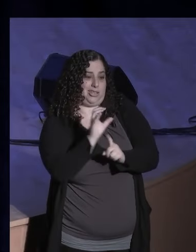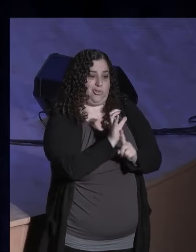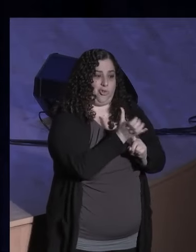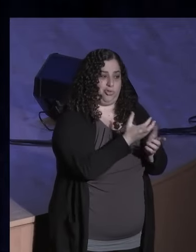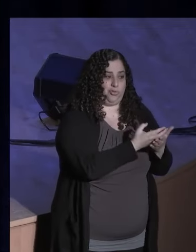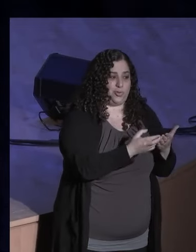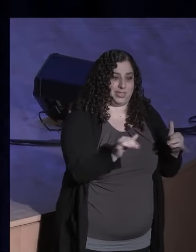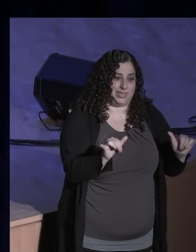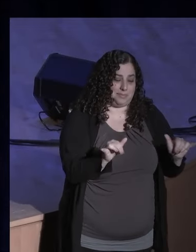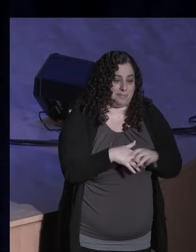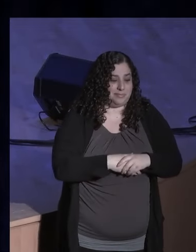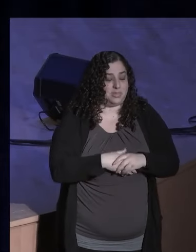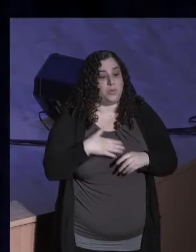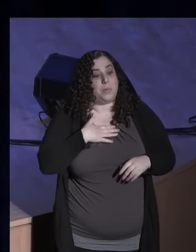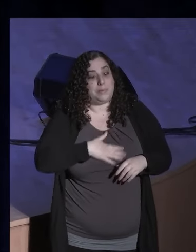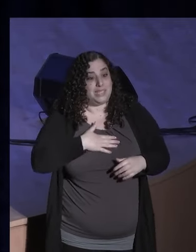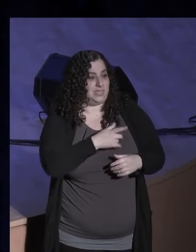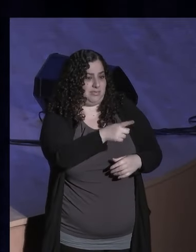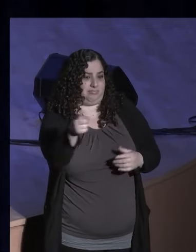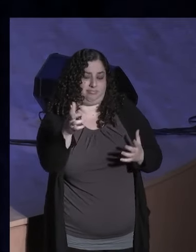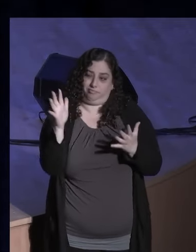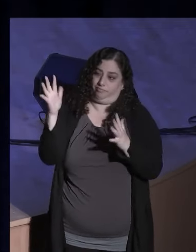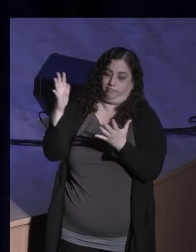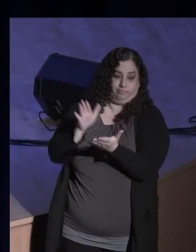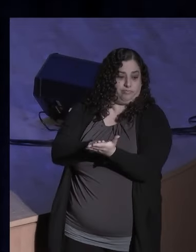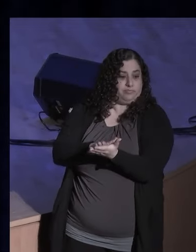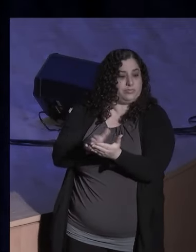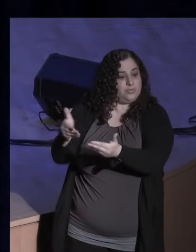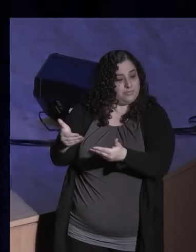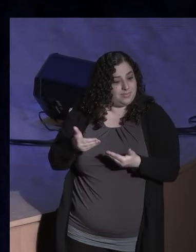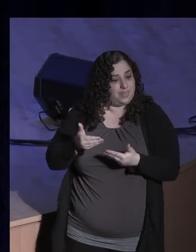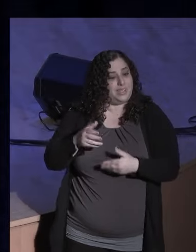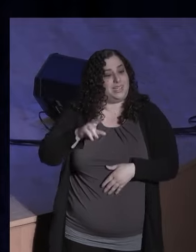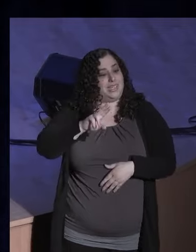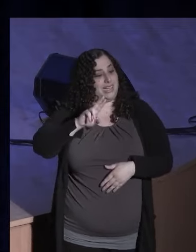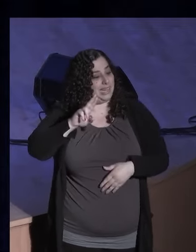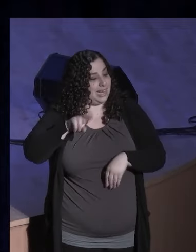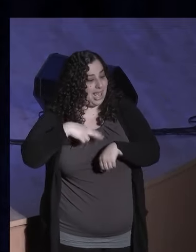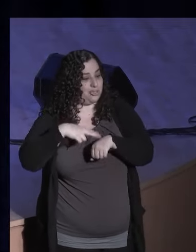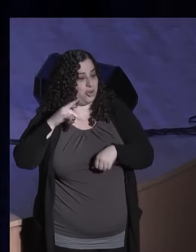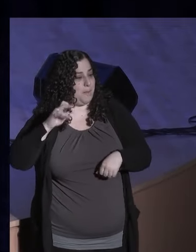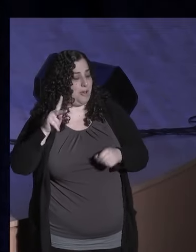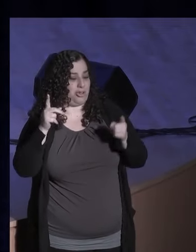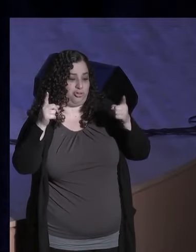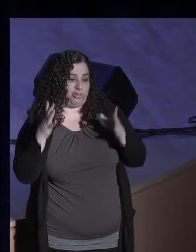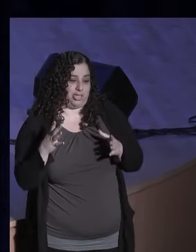and robust welcome to the director of the National Park Service, Chuck Sams.